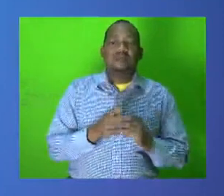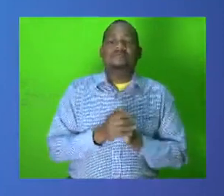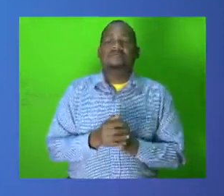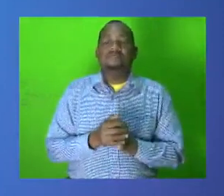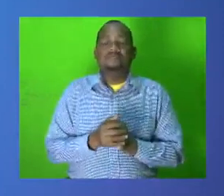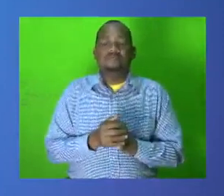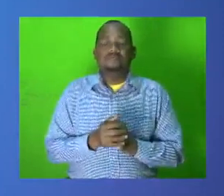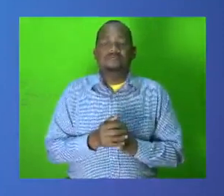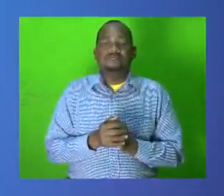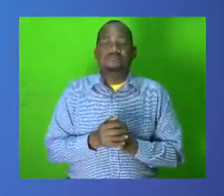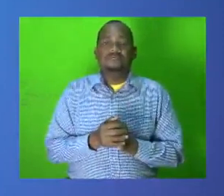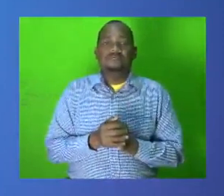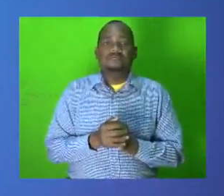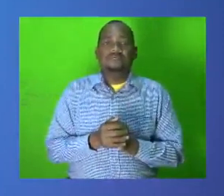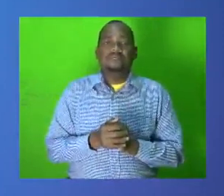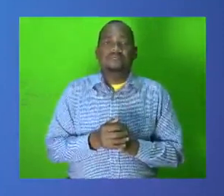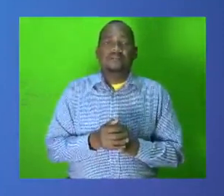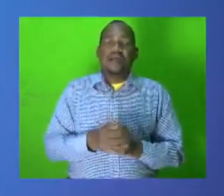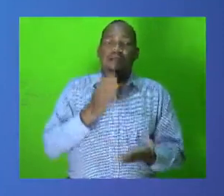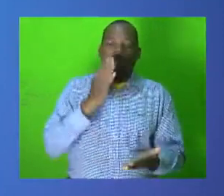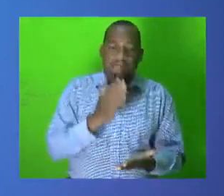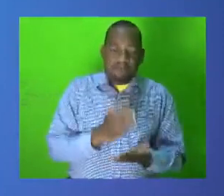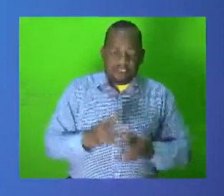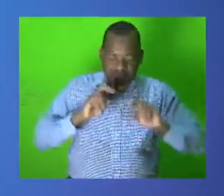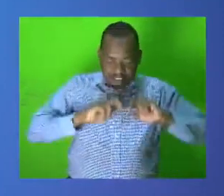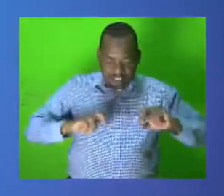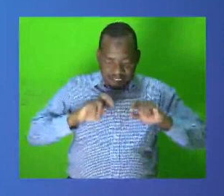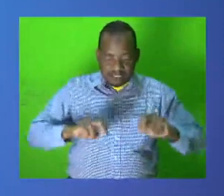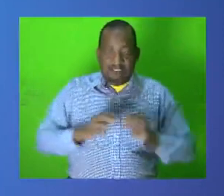follows. 1. A basic research.